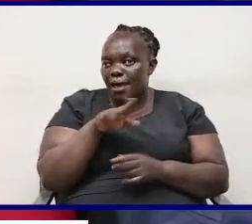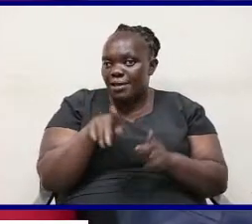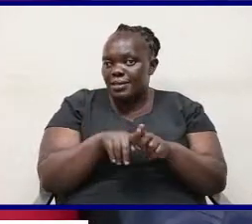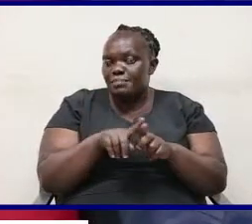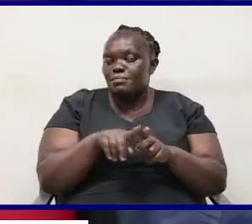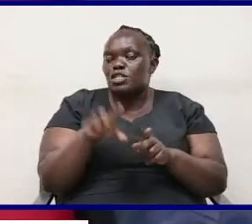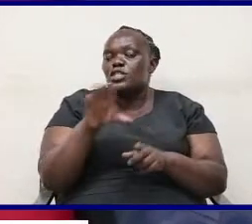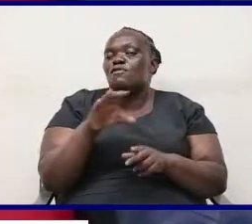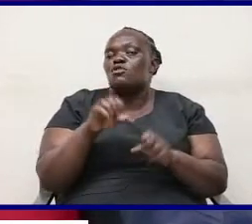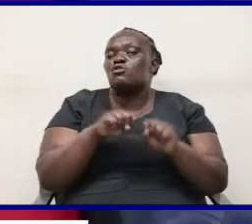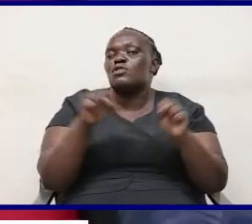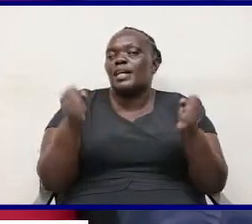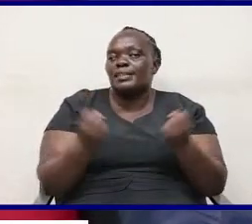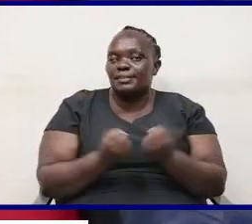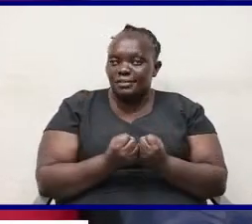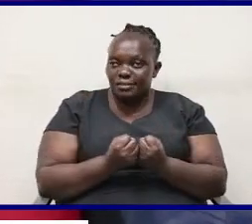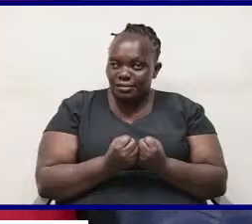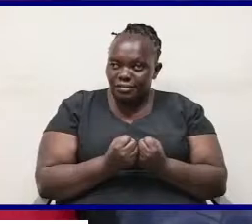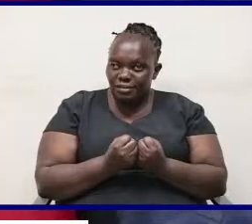civil society.